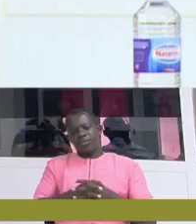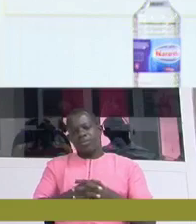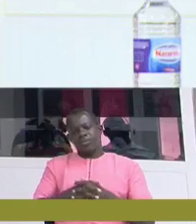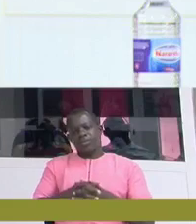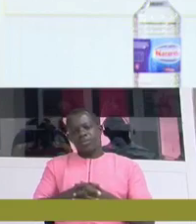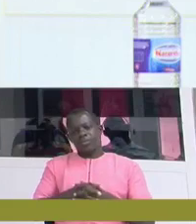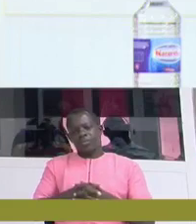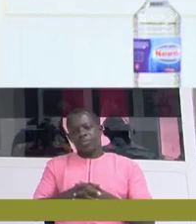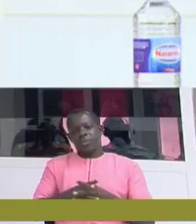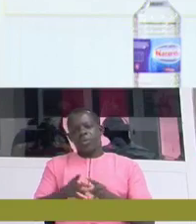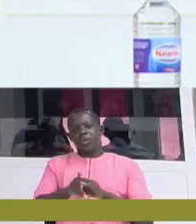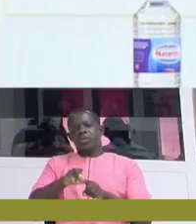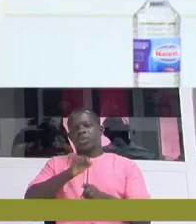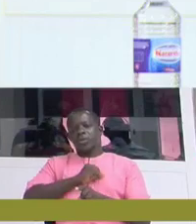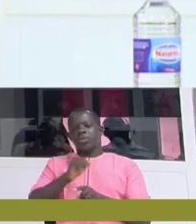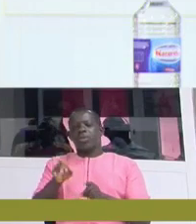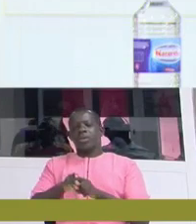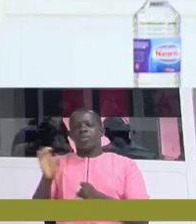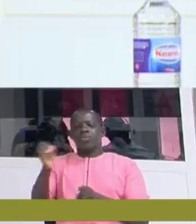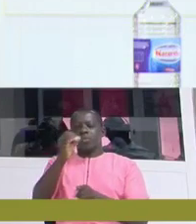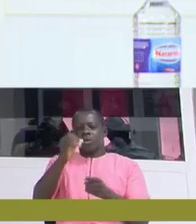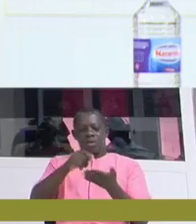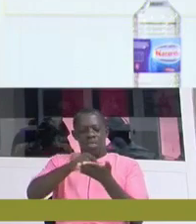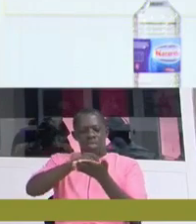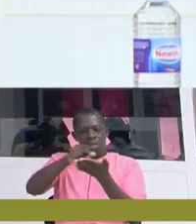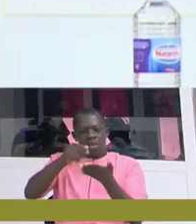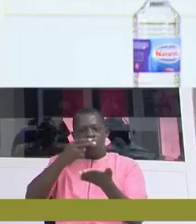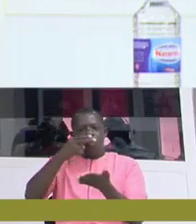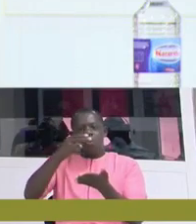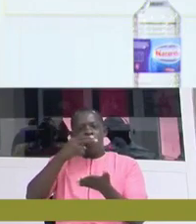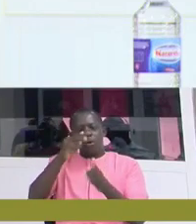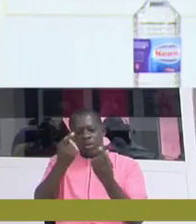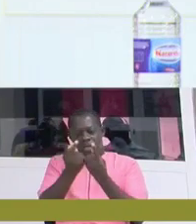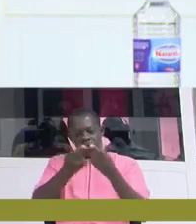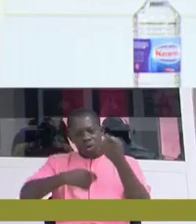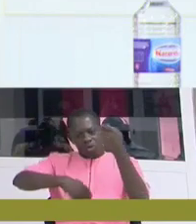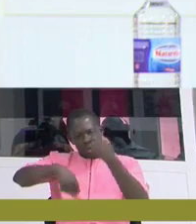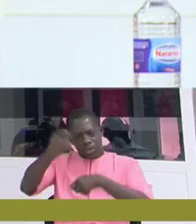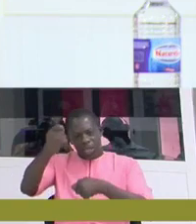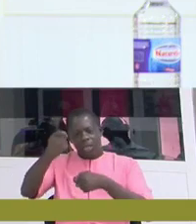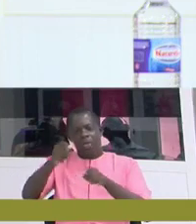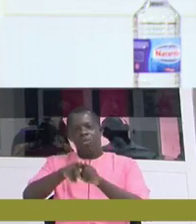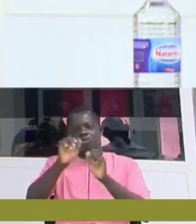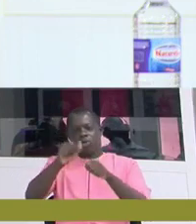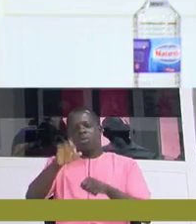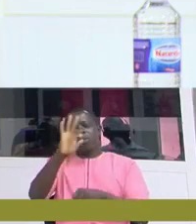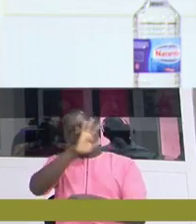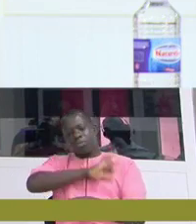here? He said he brought cannabis to sell.